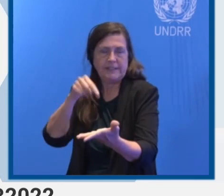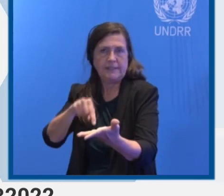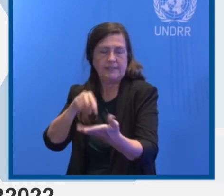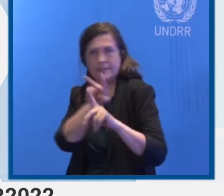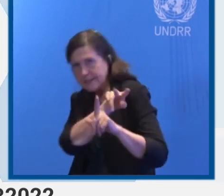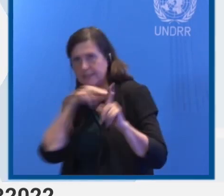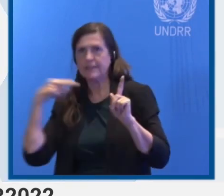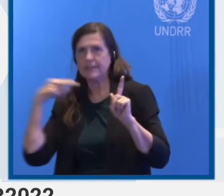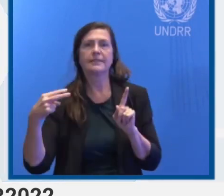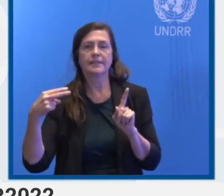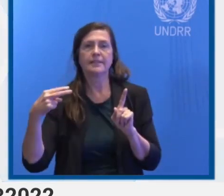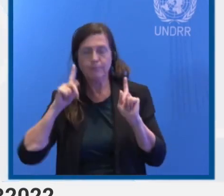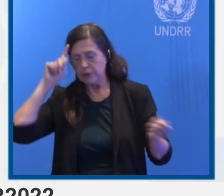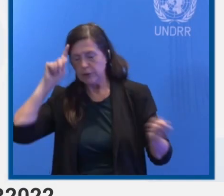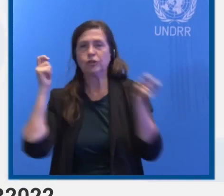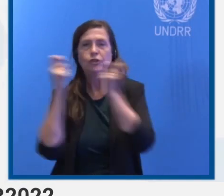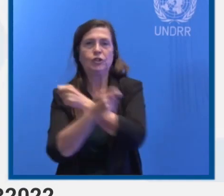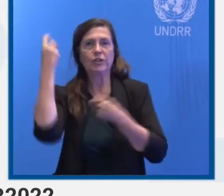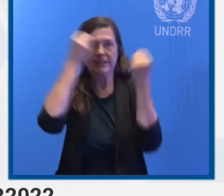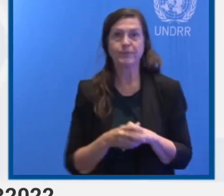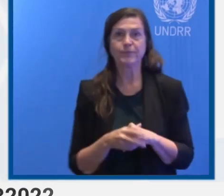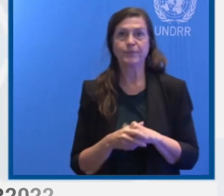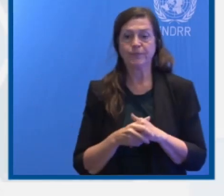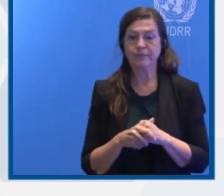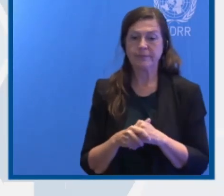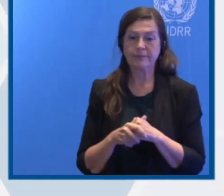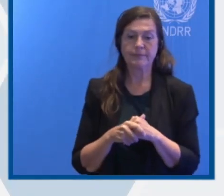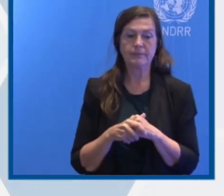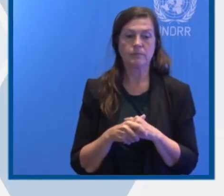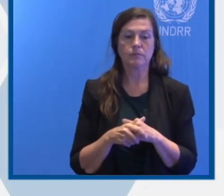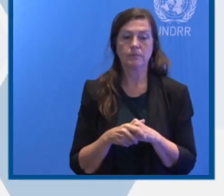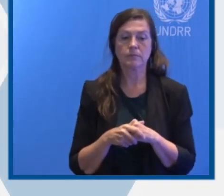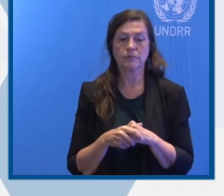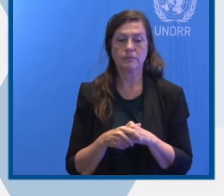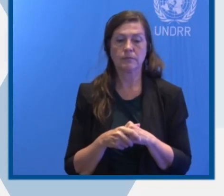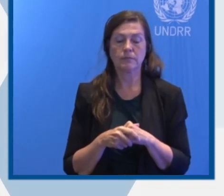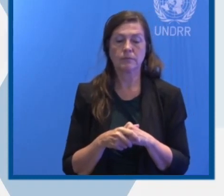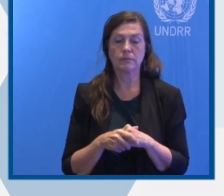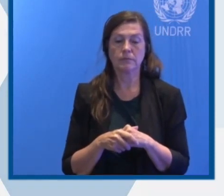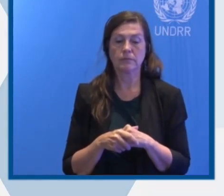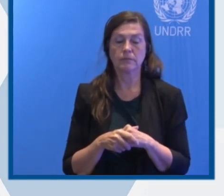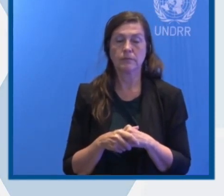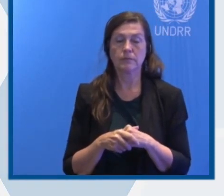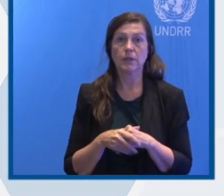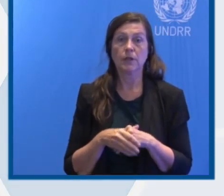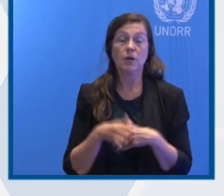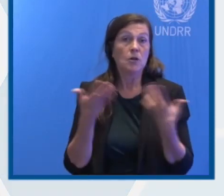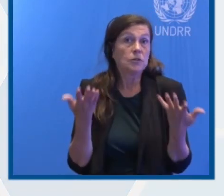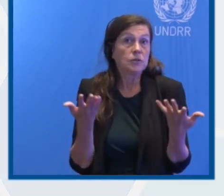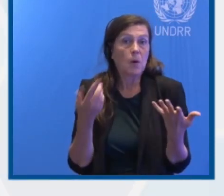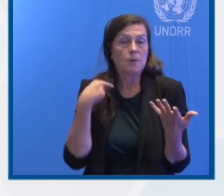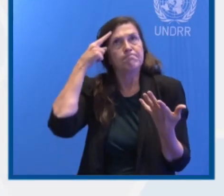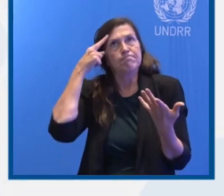device does not work. And what is the most important?